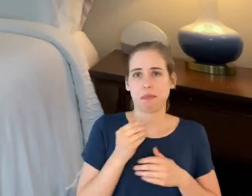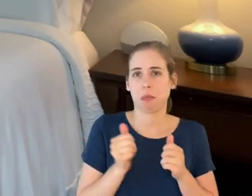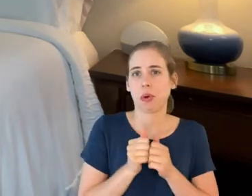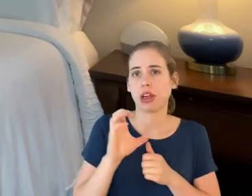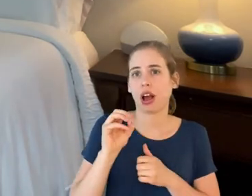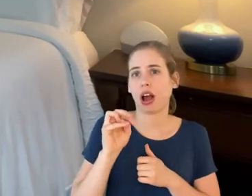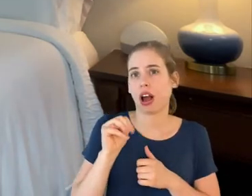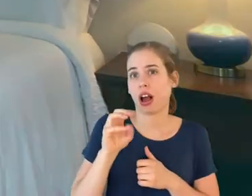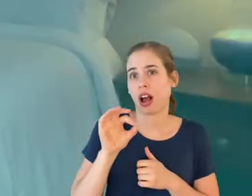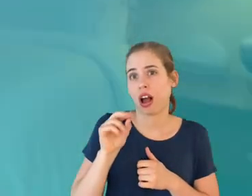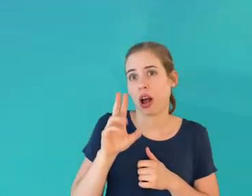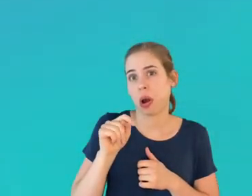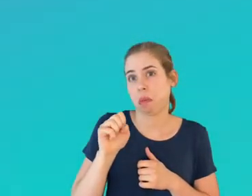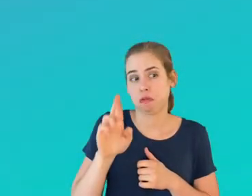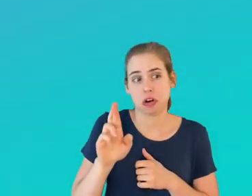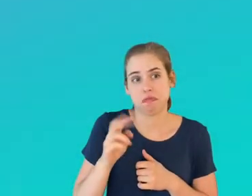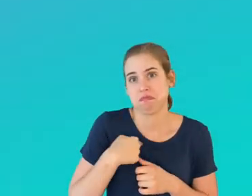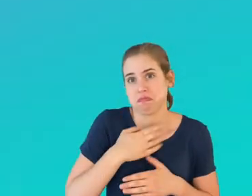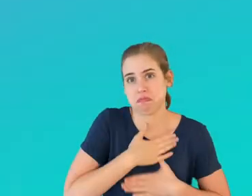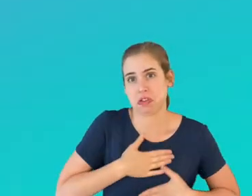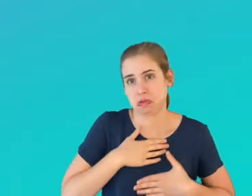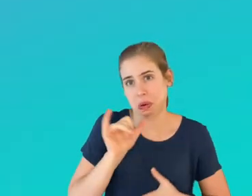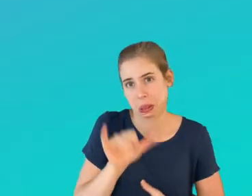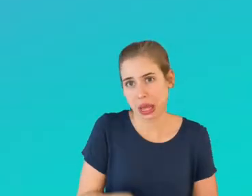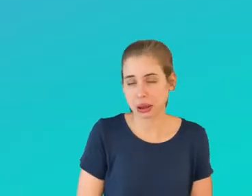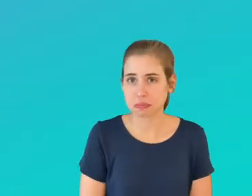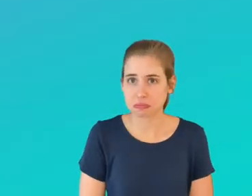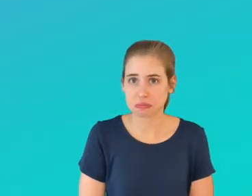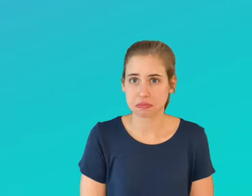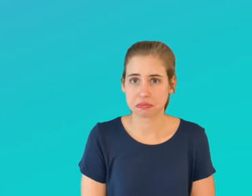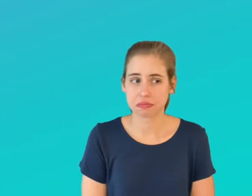that was like absolutely amazing.